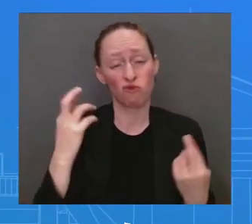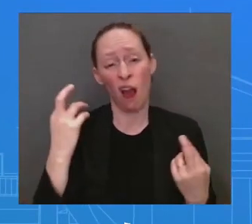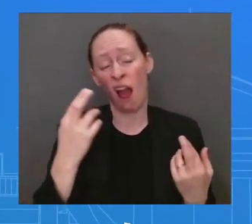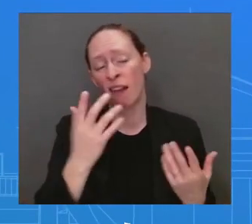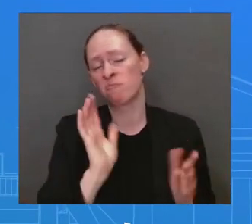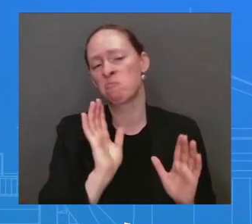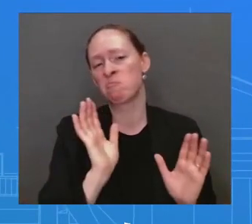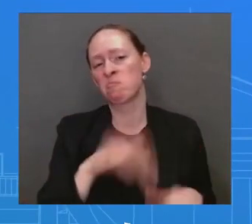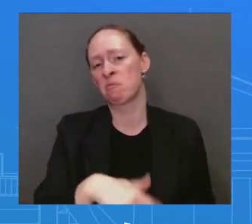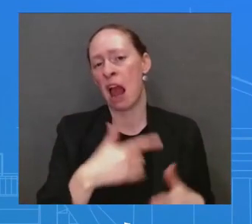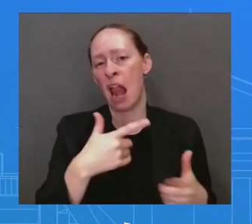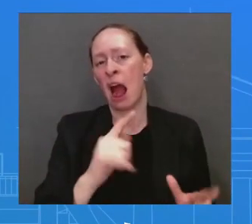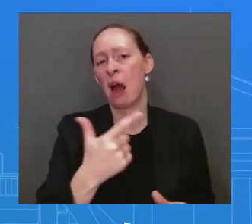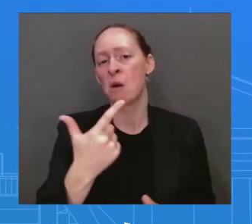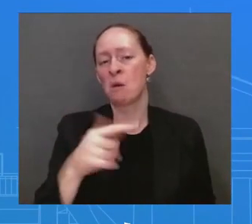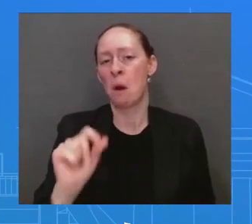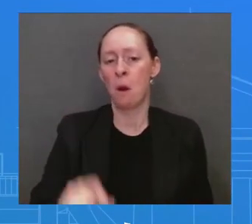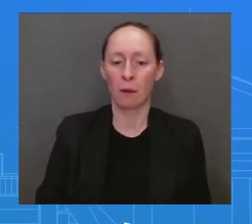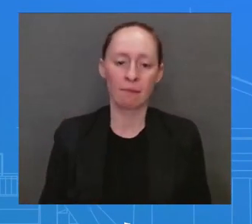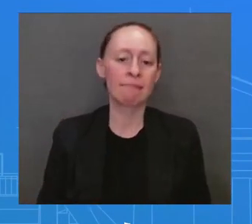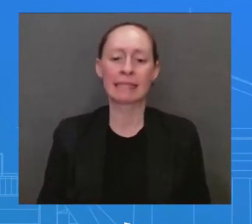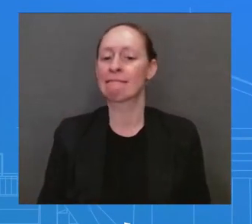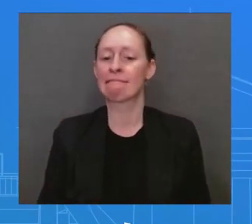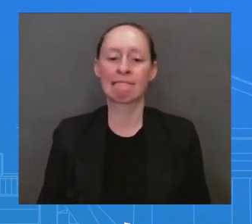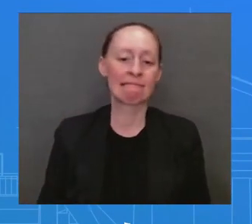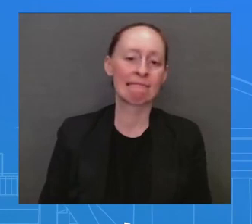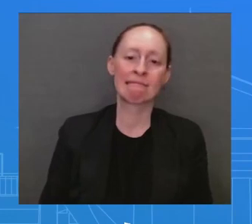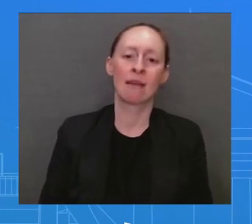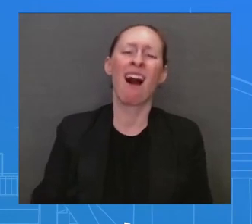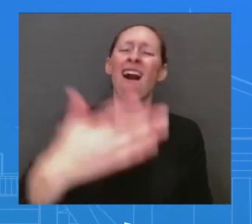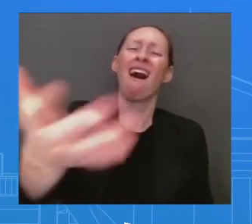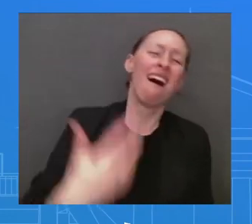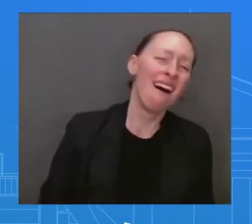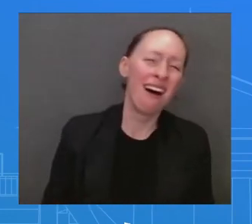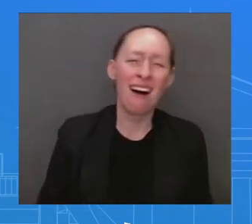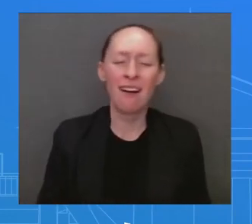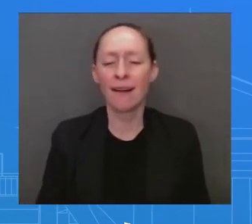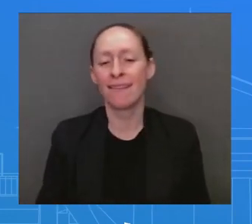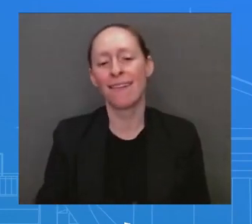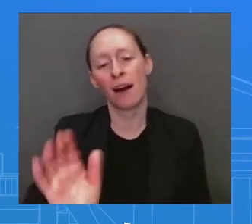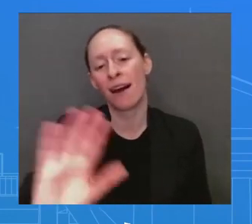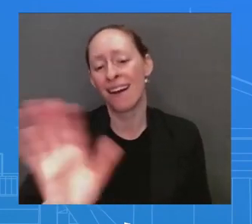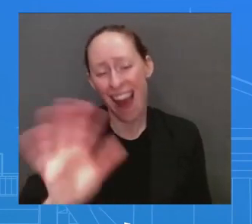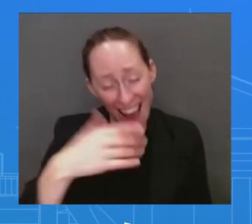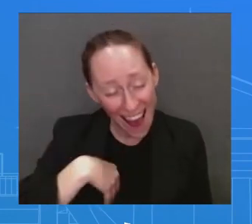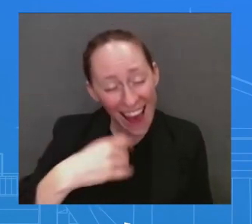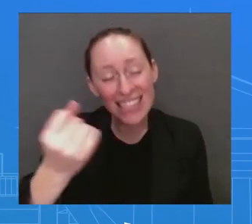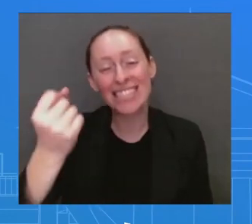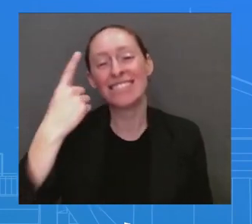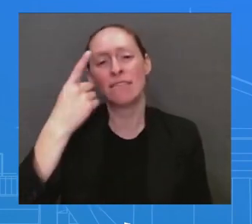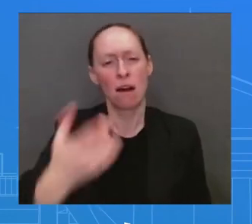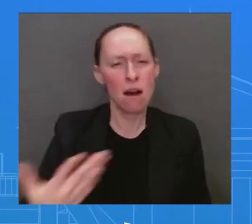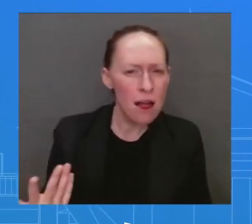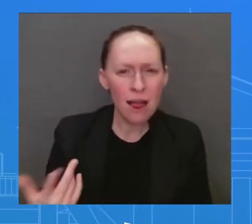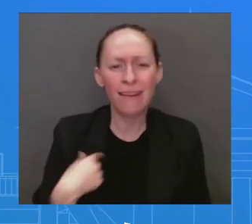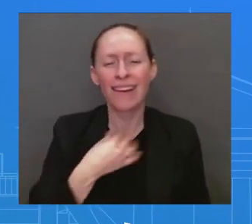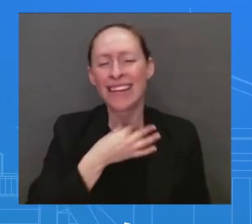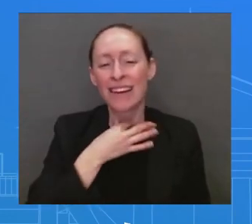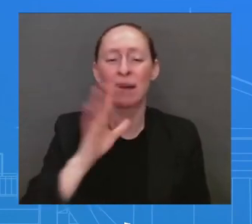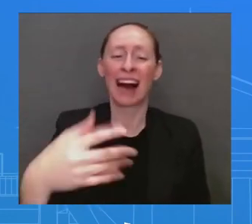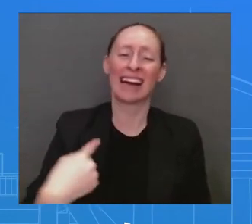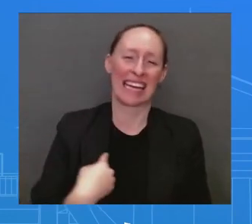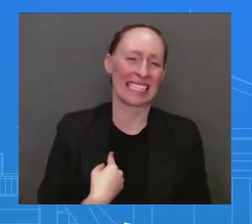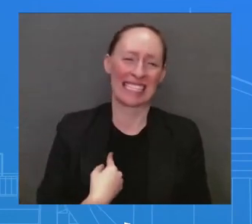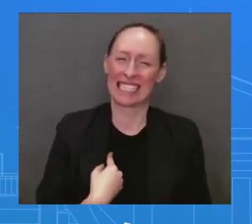as you know, this is something... fair question, but this is something the Justice Department is handling, and I think it's better if you go to them on that. We have to wrap up. Okay,